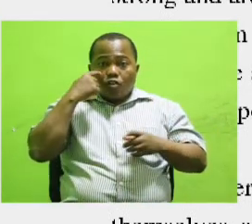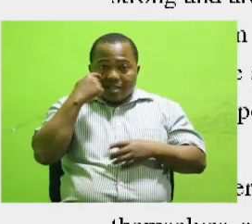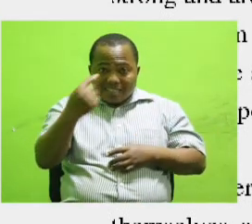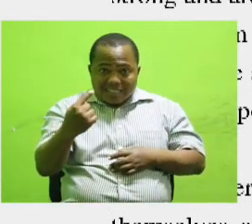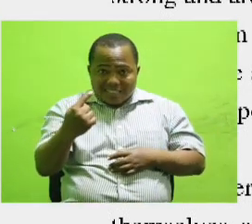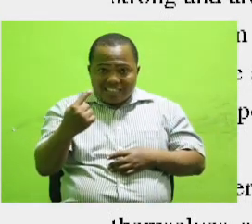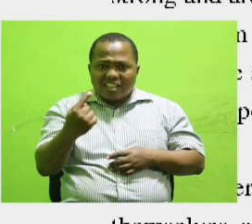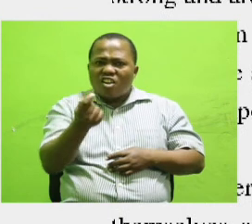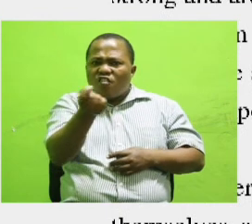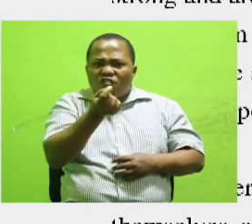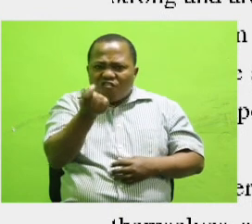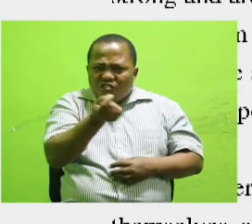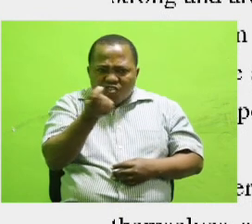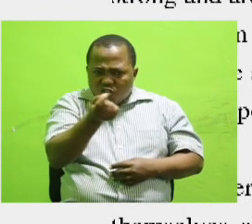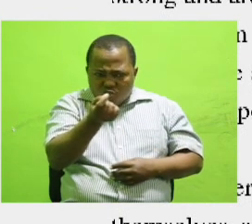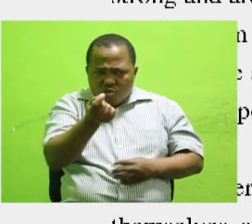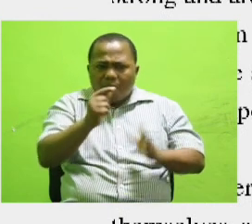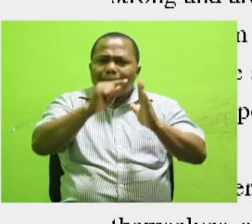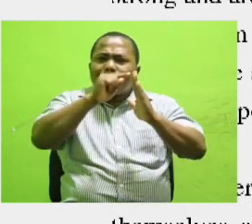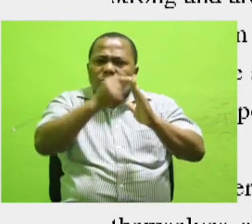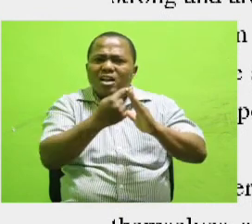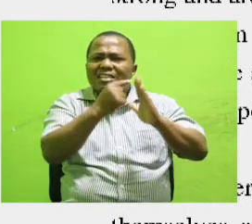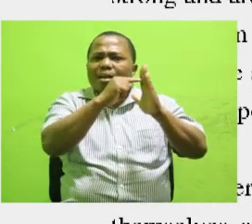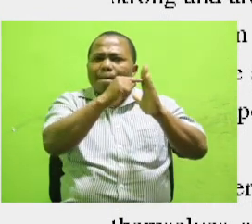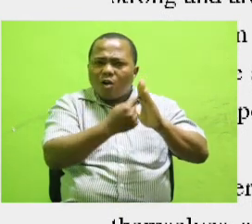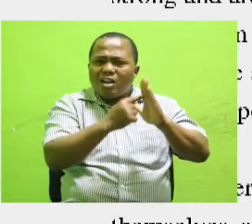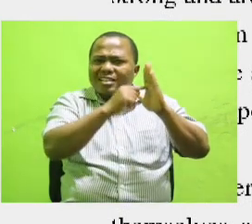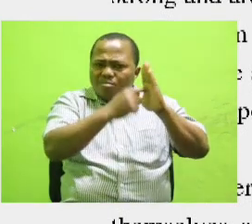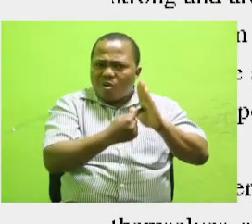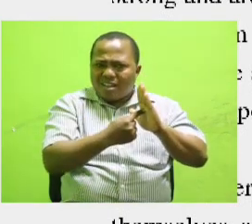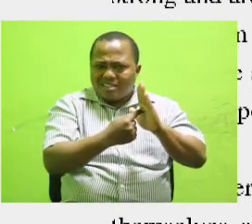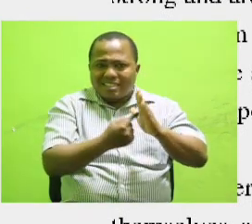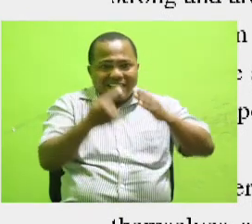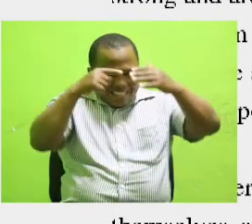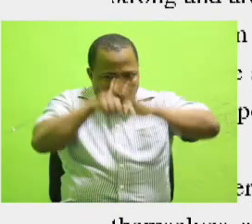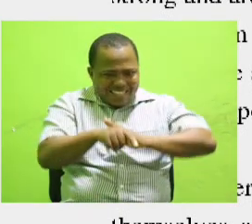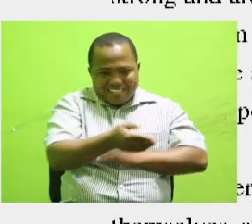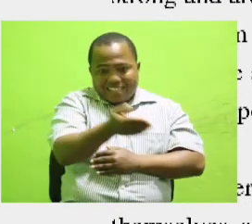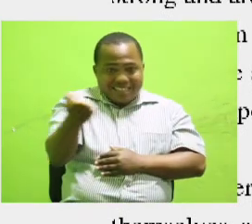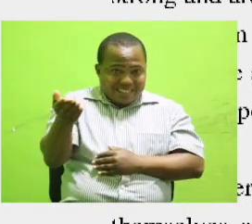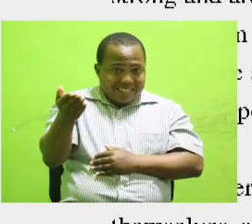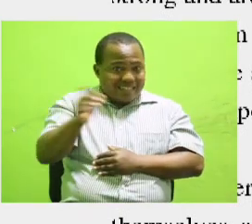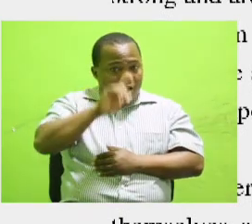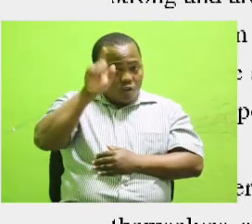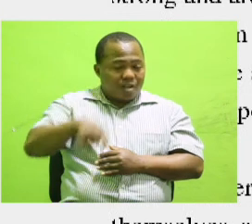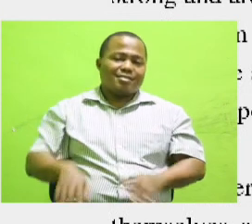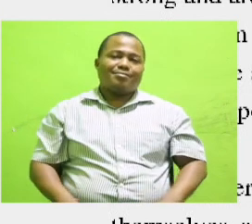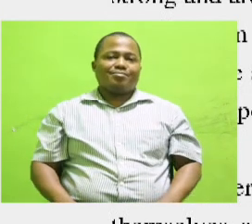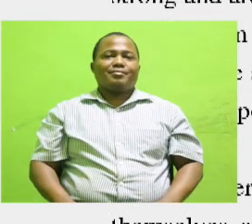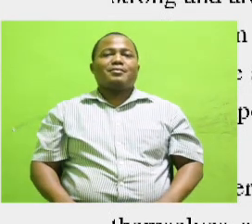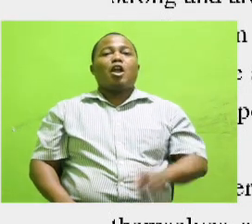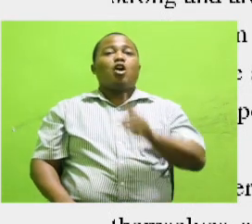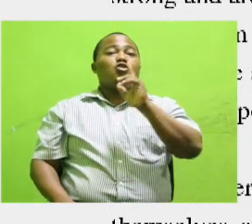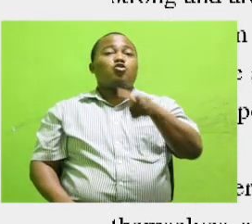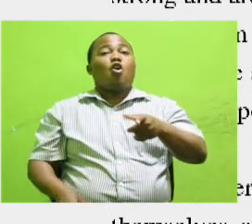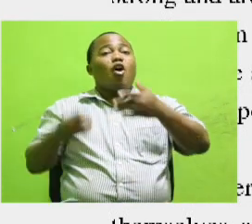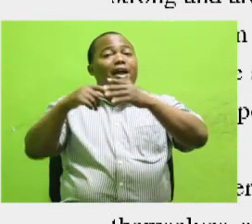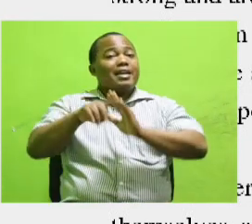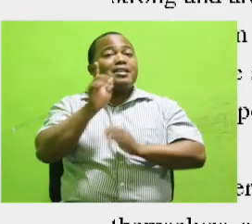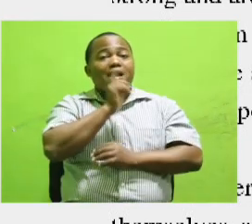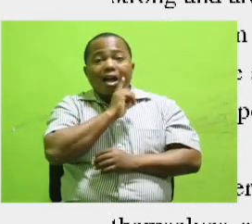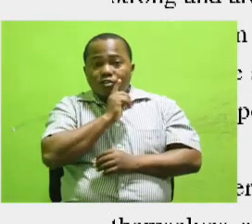key terms, a few points inside this essay. So in answering the question, you